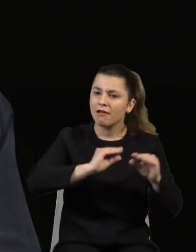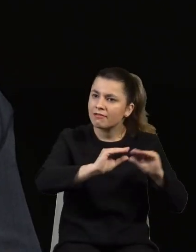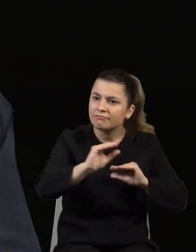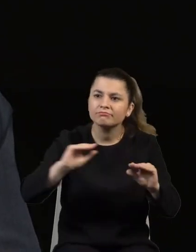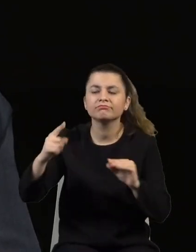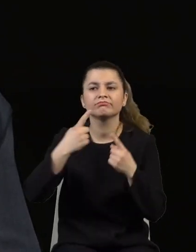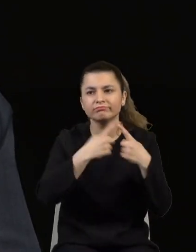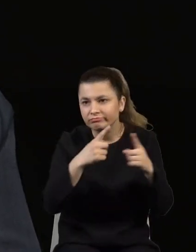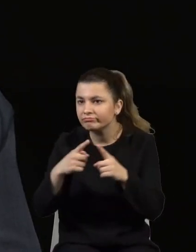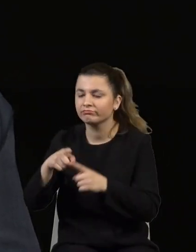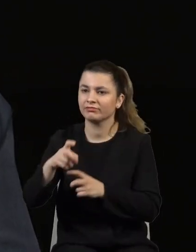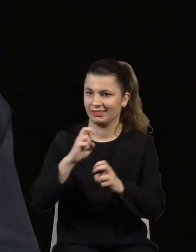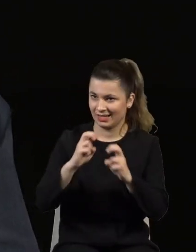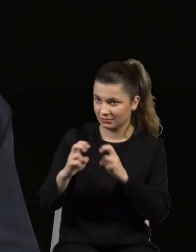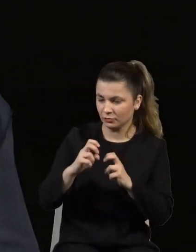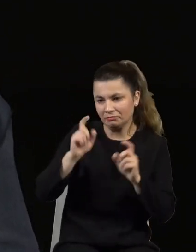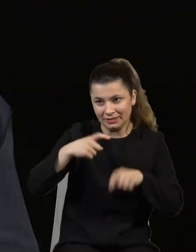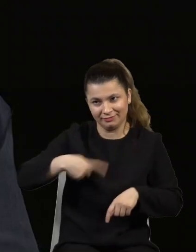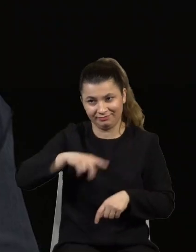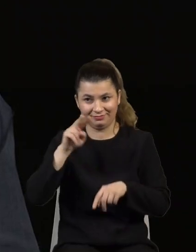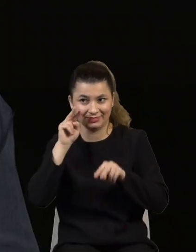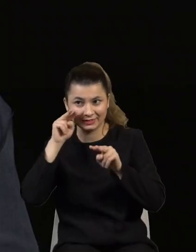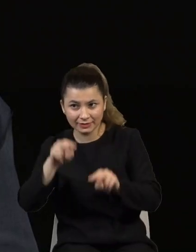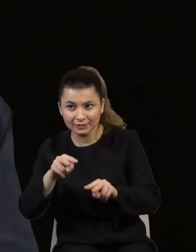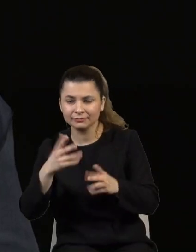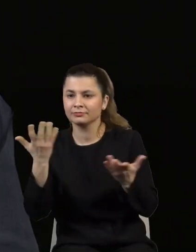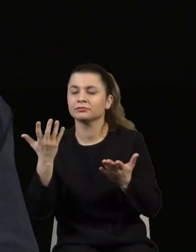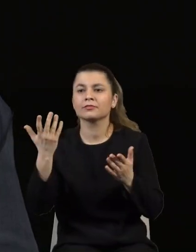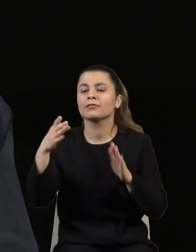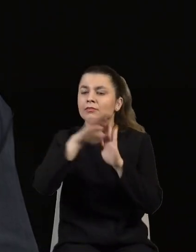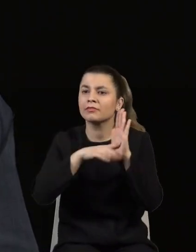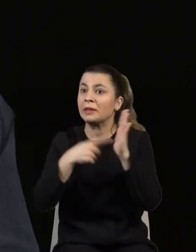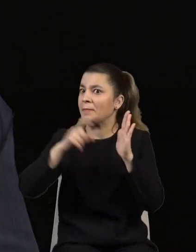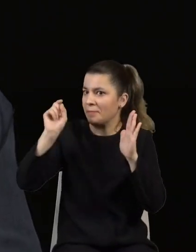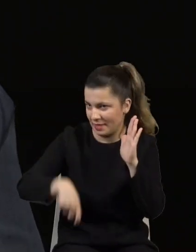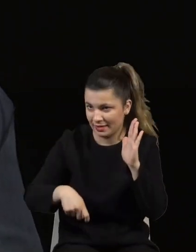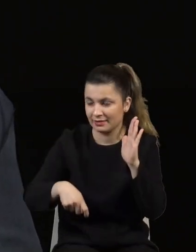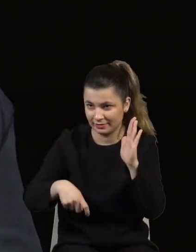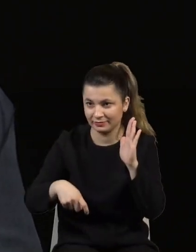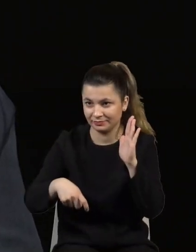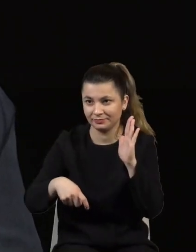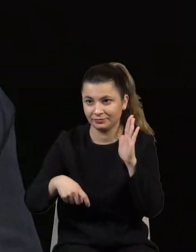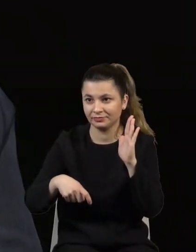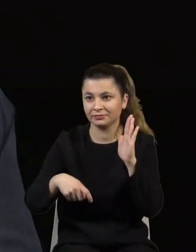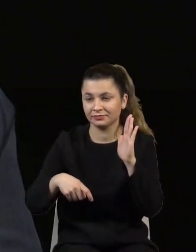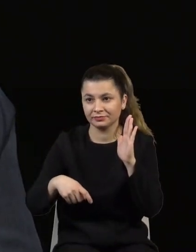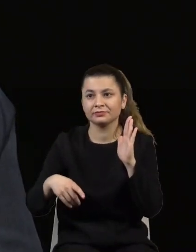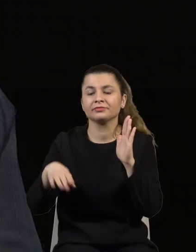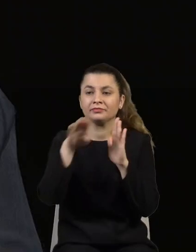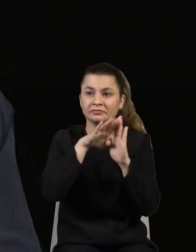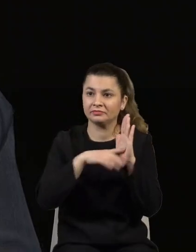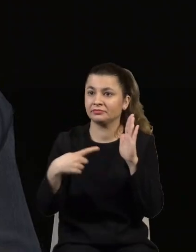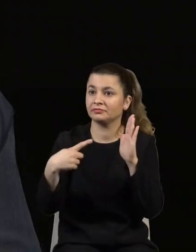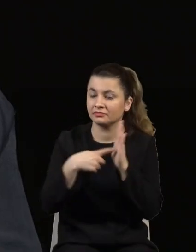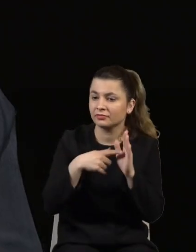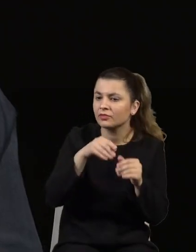concerning the sustainable environmental impact assessments. The specific documents need to be produced, and of